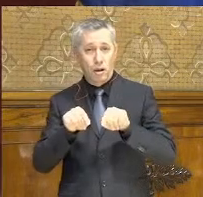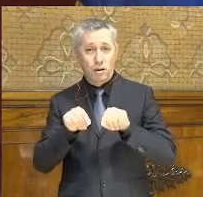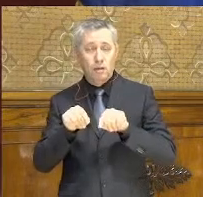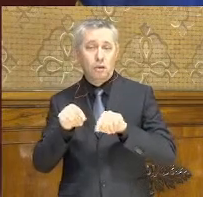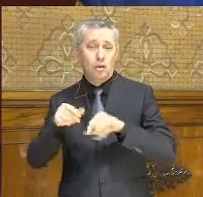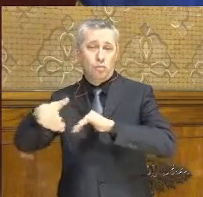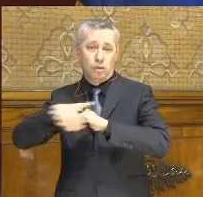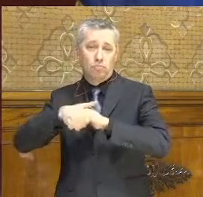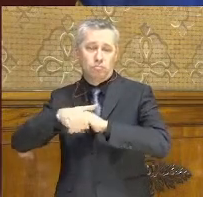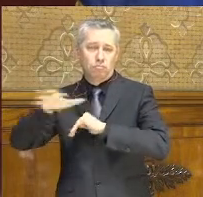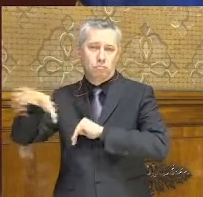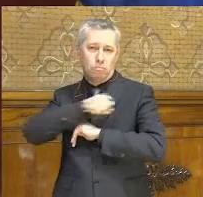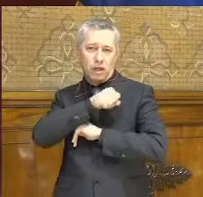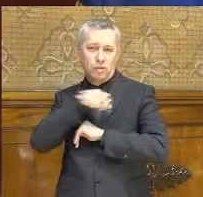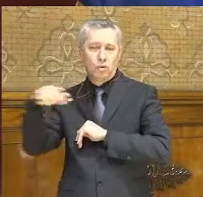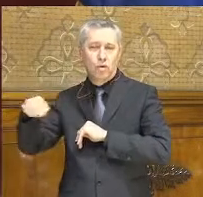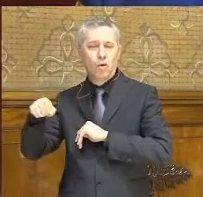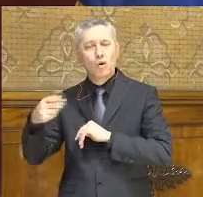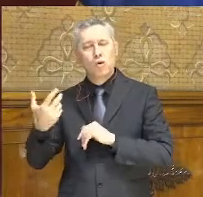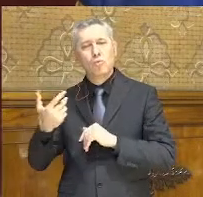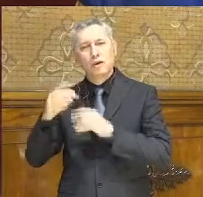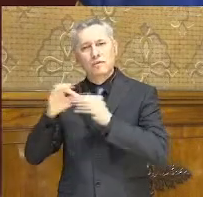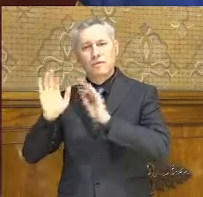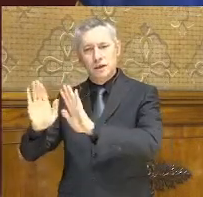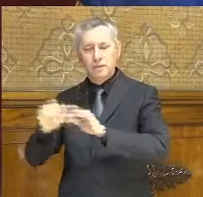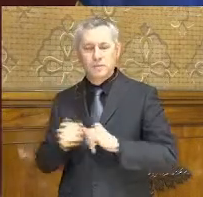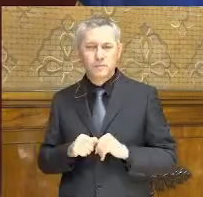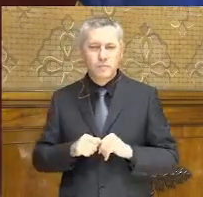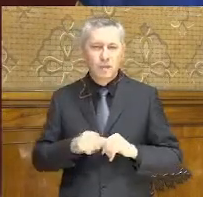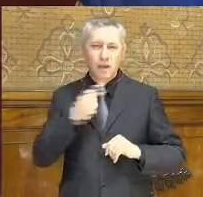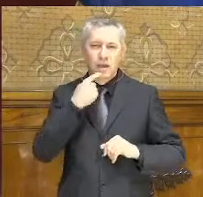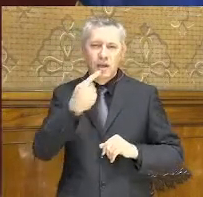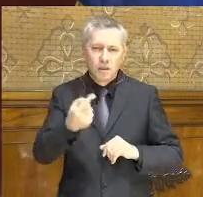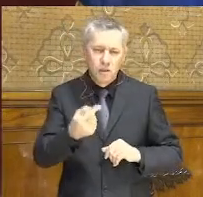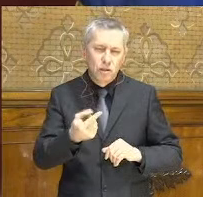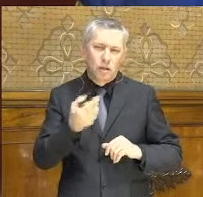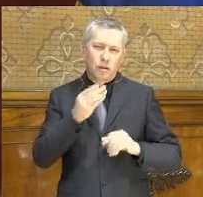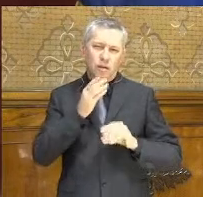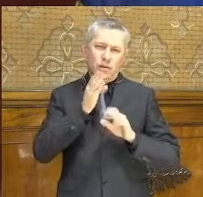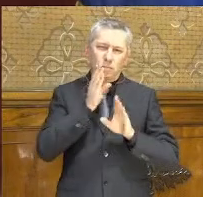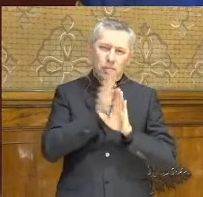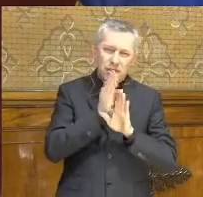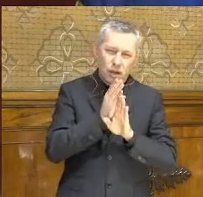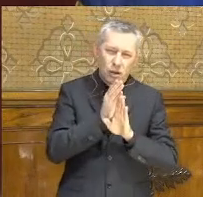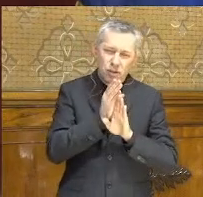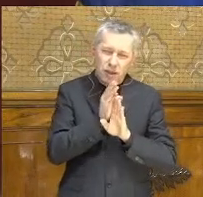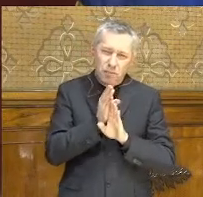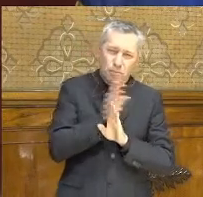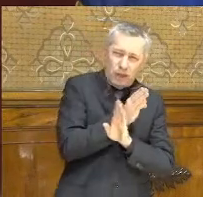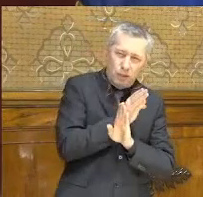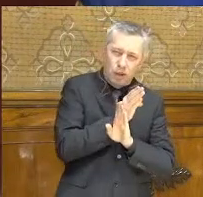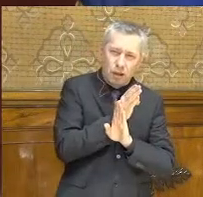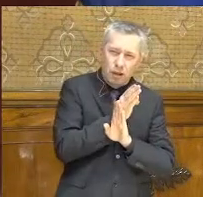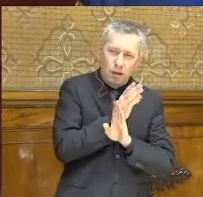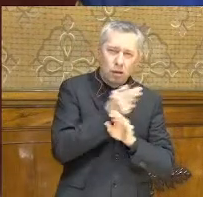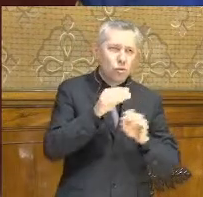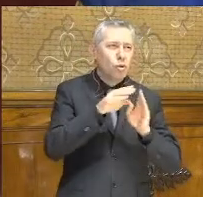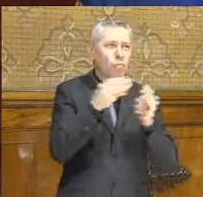Far between sundown's finish and midnight's broken toll, we ducked inside the